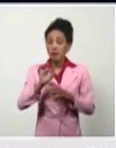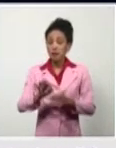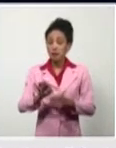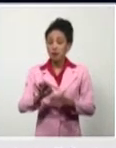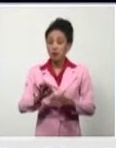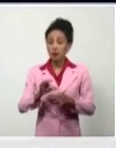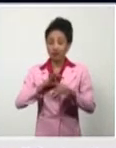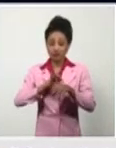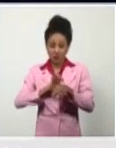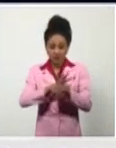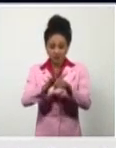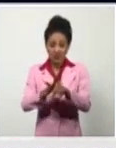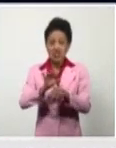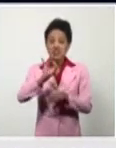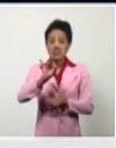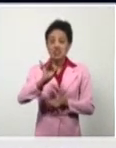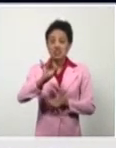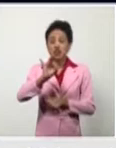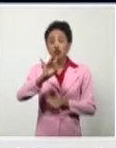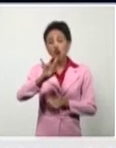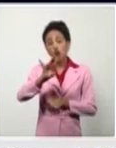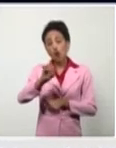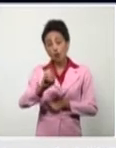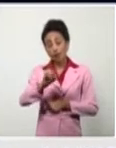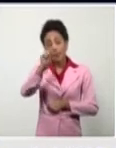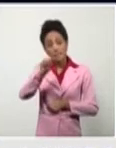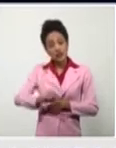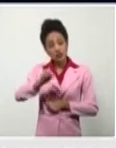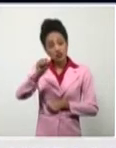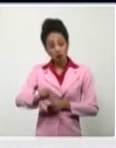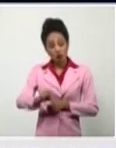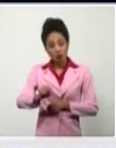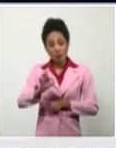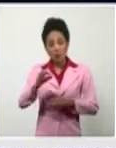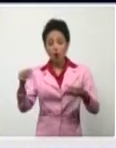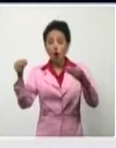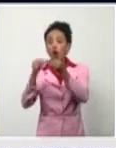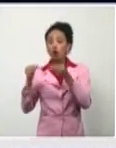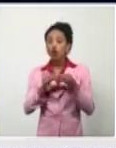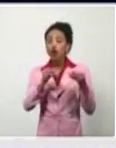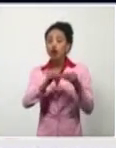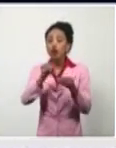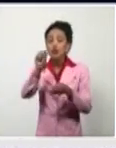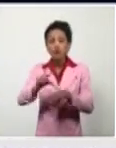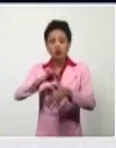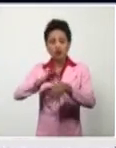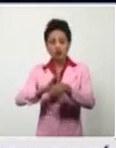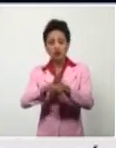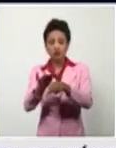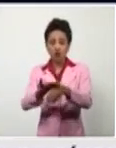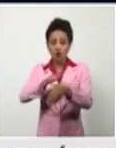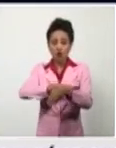1,790 people who have been positive case contacts, 89.3%.